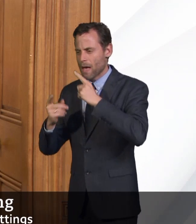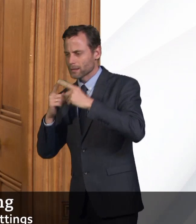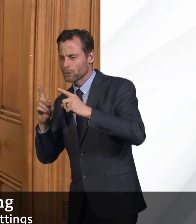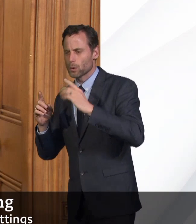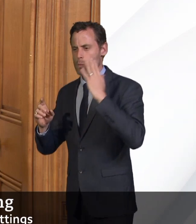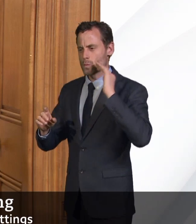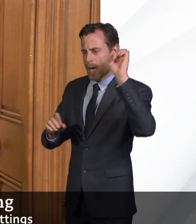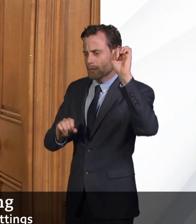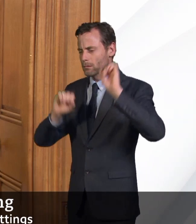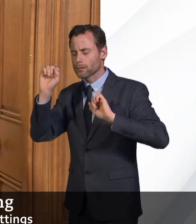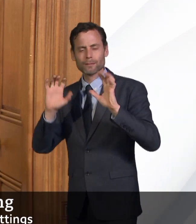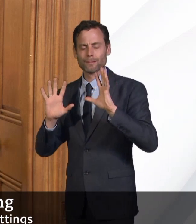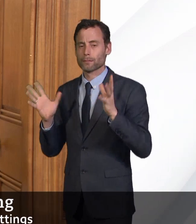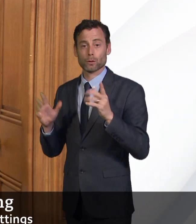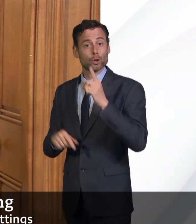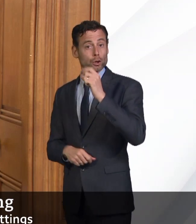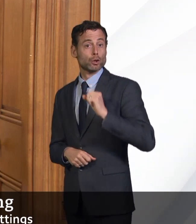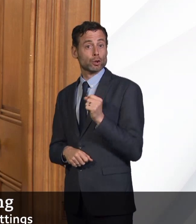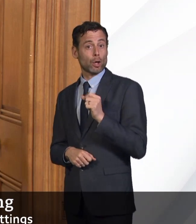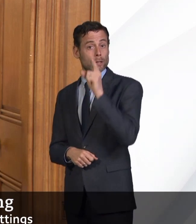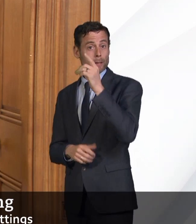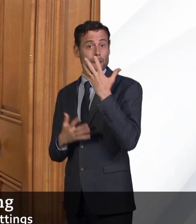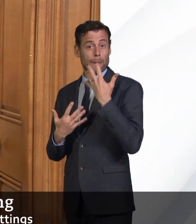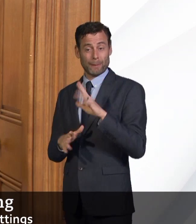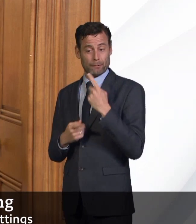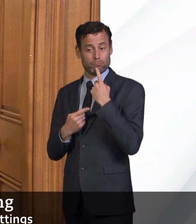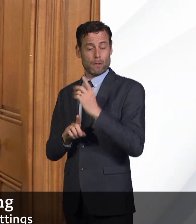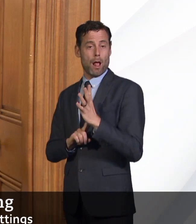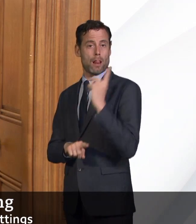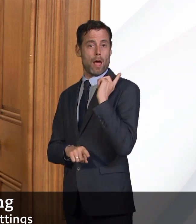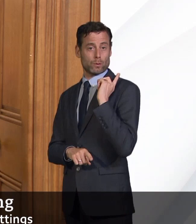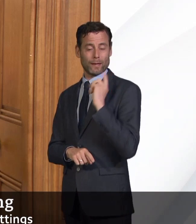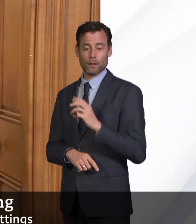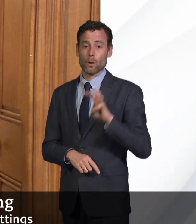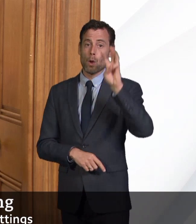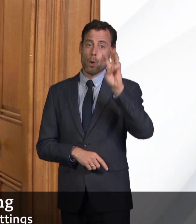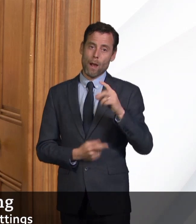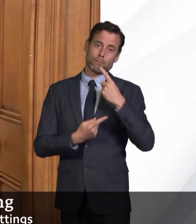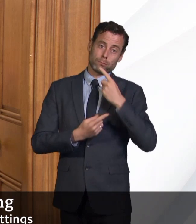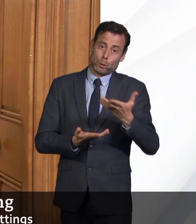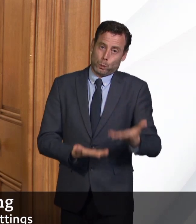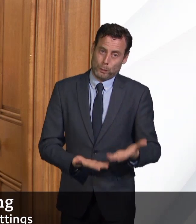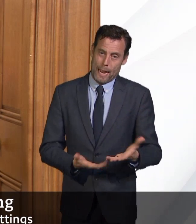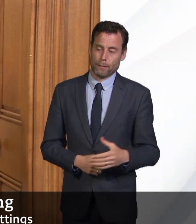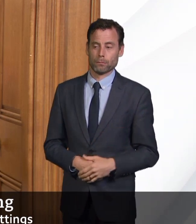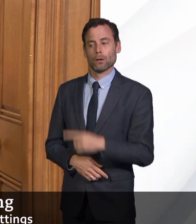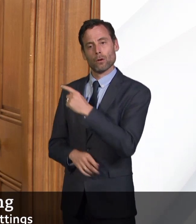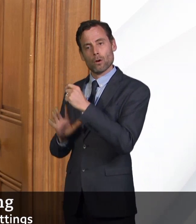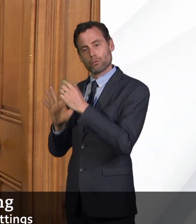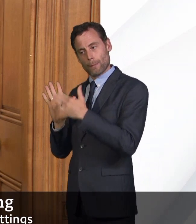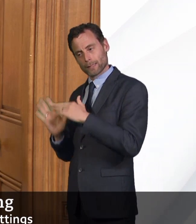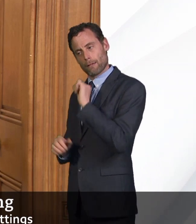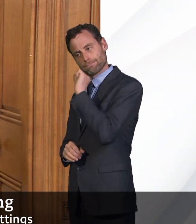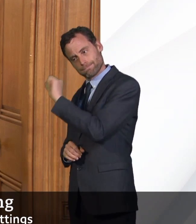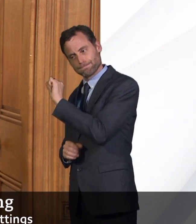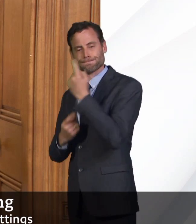of different announcements. Scotland made some comments, obviously last week. Wales has today. The Prime Minister will be setting out